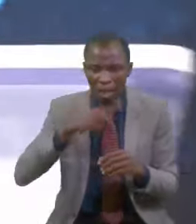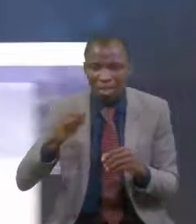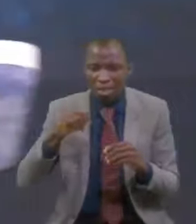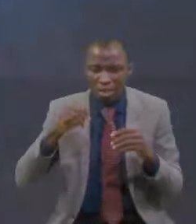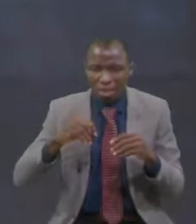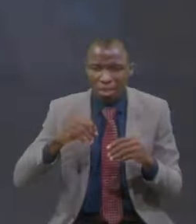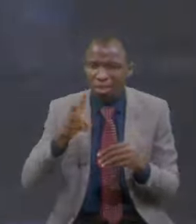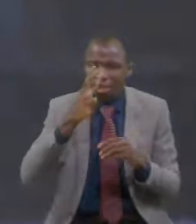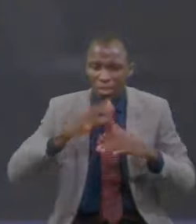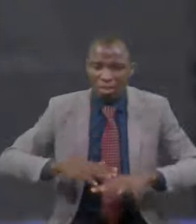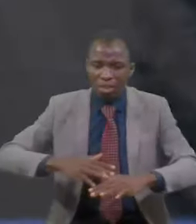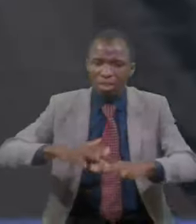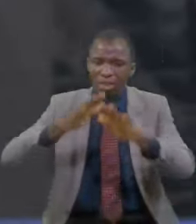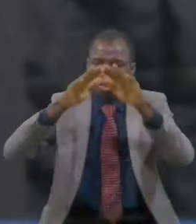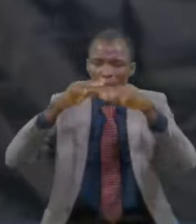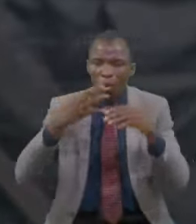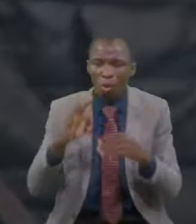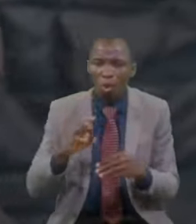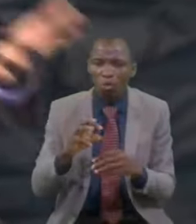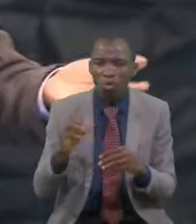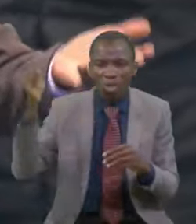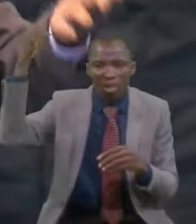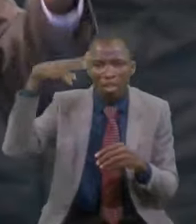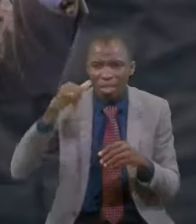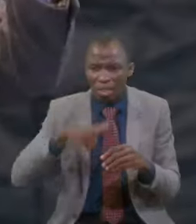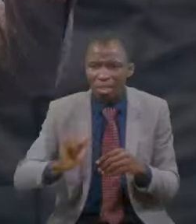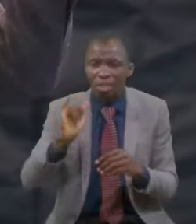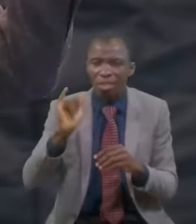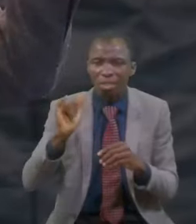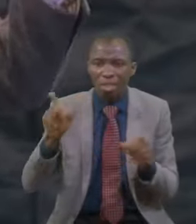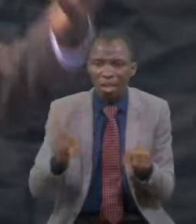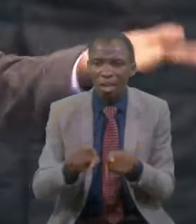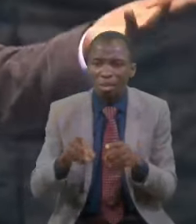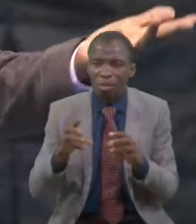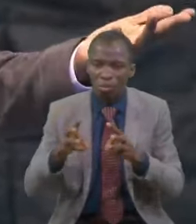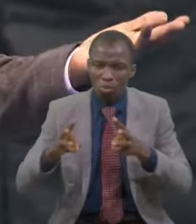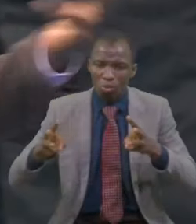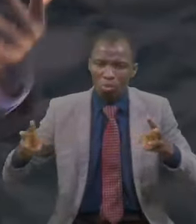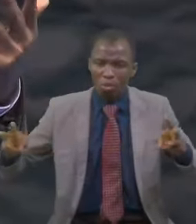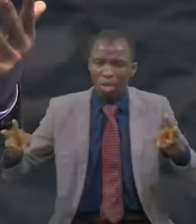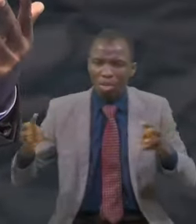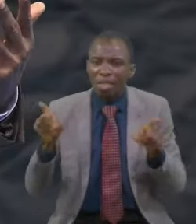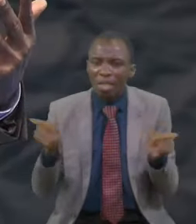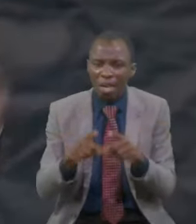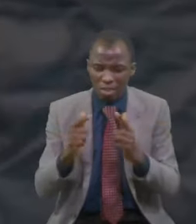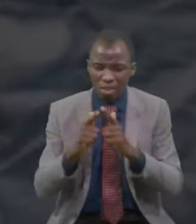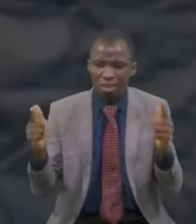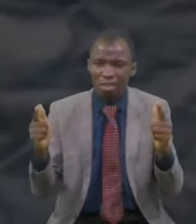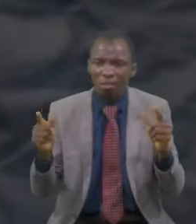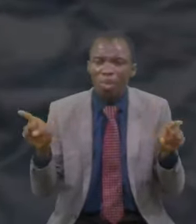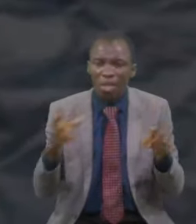of grace, is still as wide and as great, and